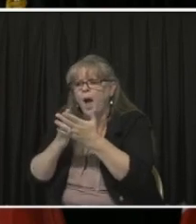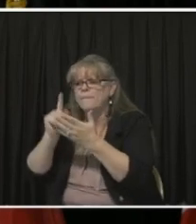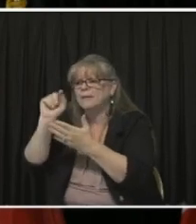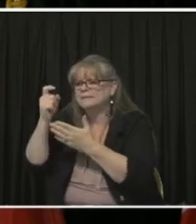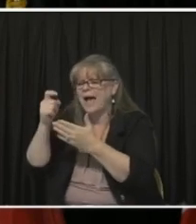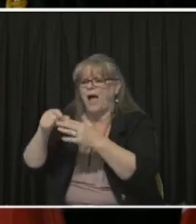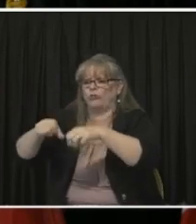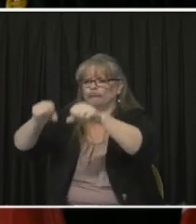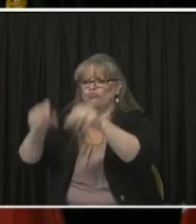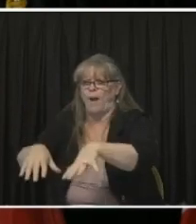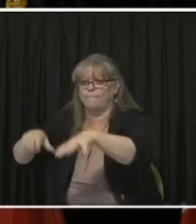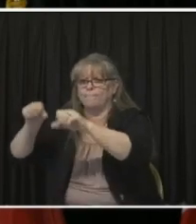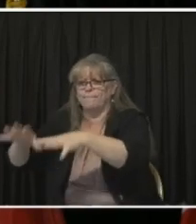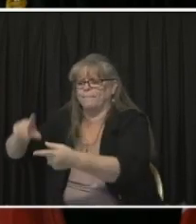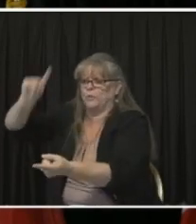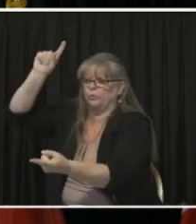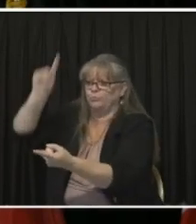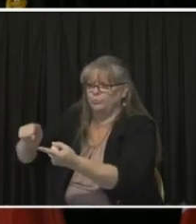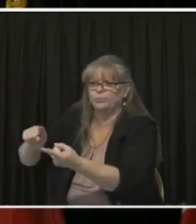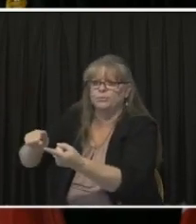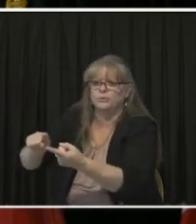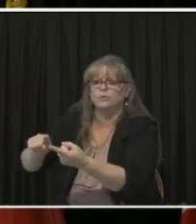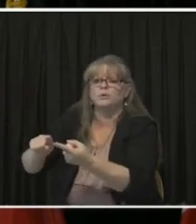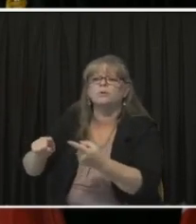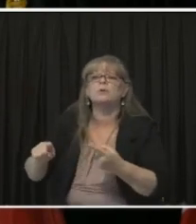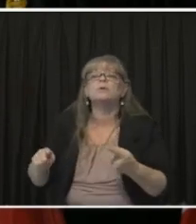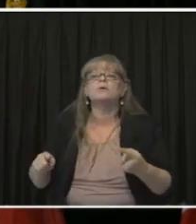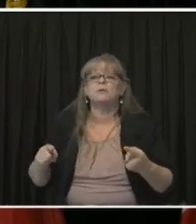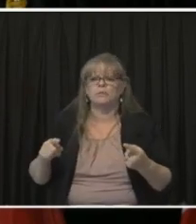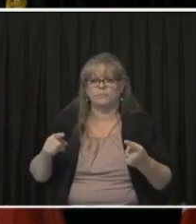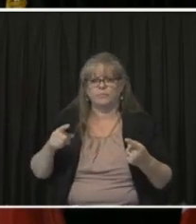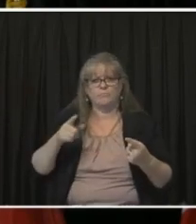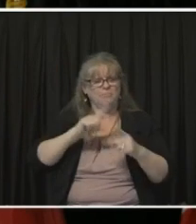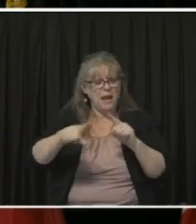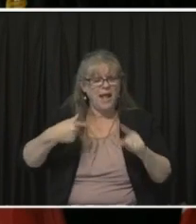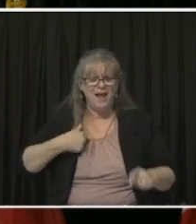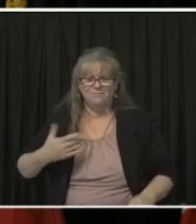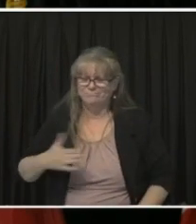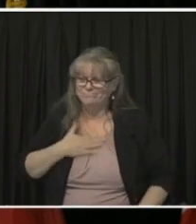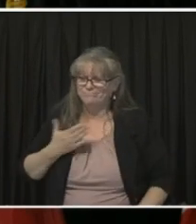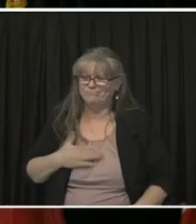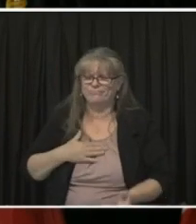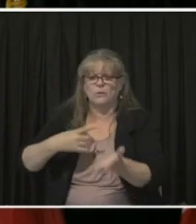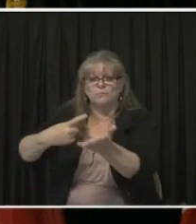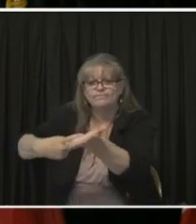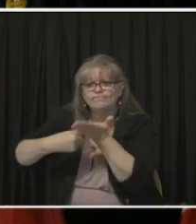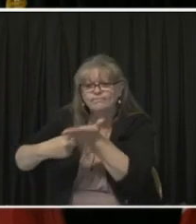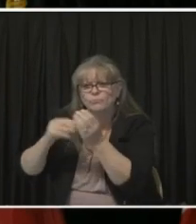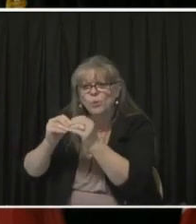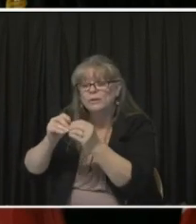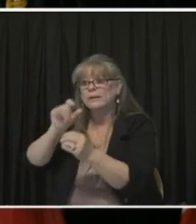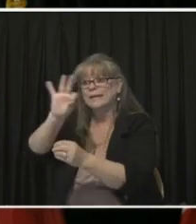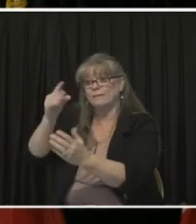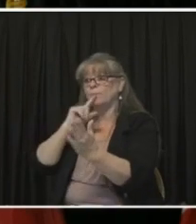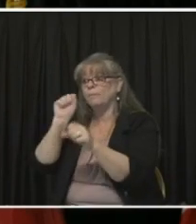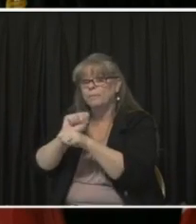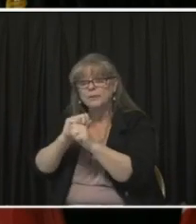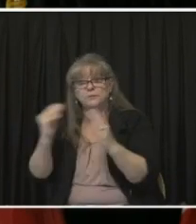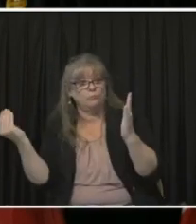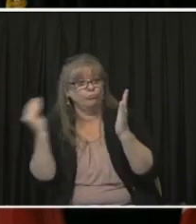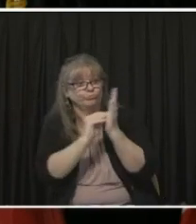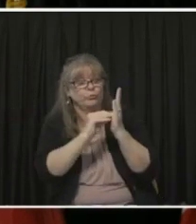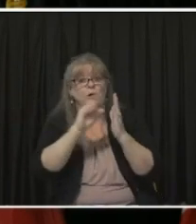that, but I would be open to groups that were working that at the ballot box as well. But it has been our preference to work with bipartisan leaders